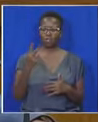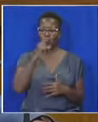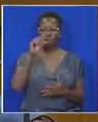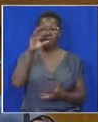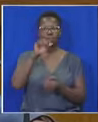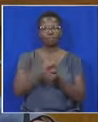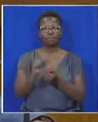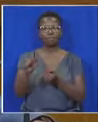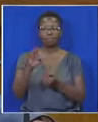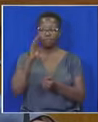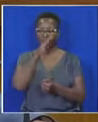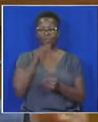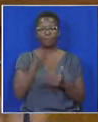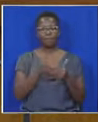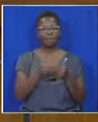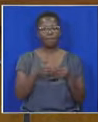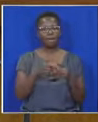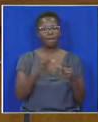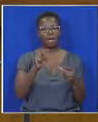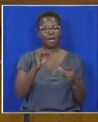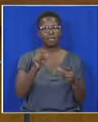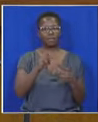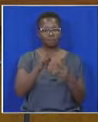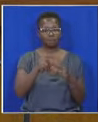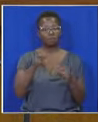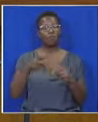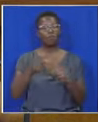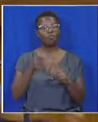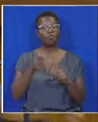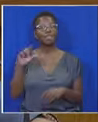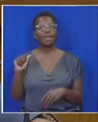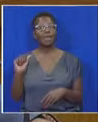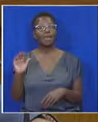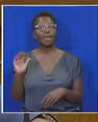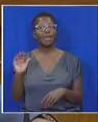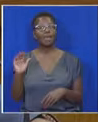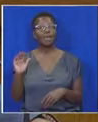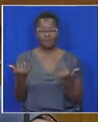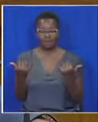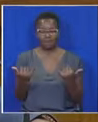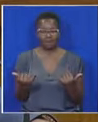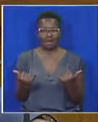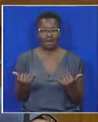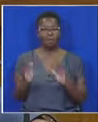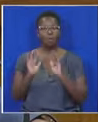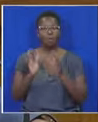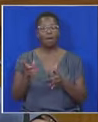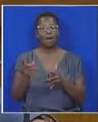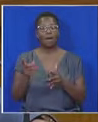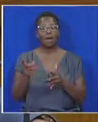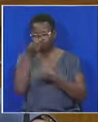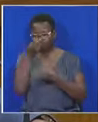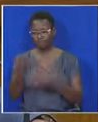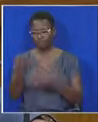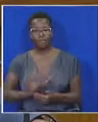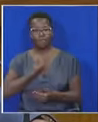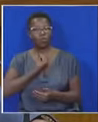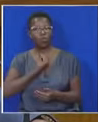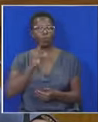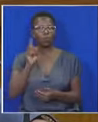a political membership card were those nominated by the Democratic Alliance. Essentially what they have told the lost generation through this